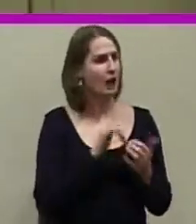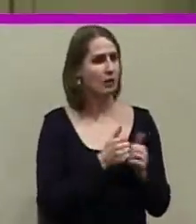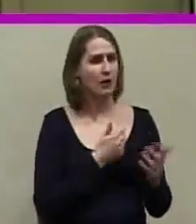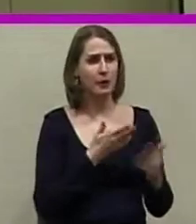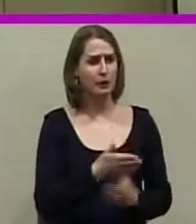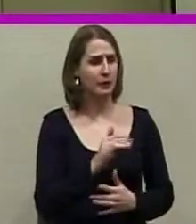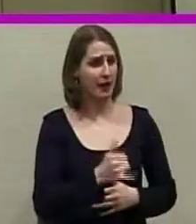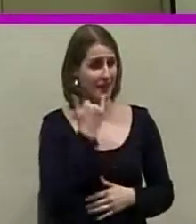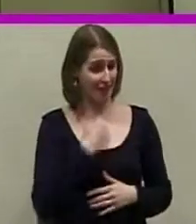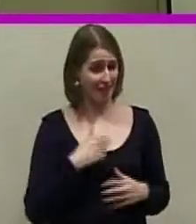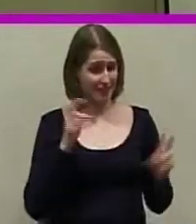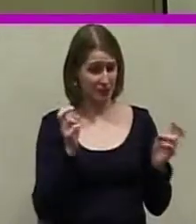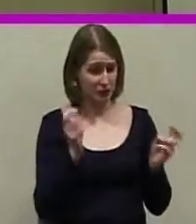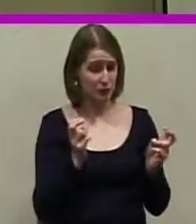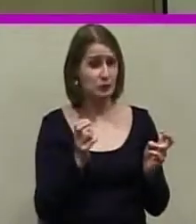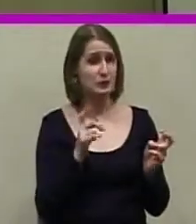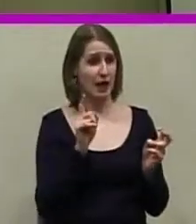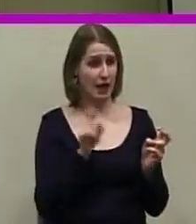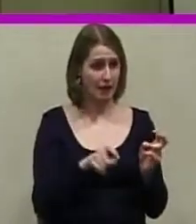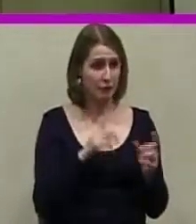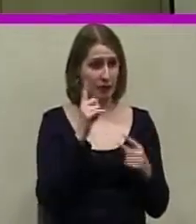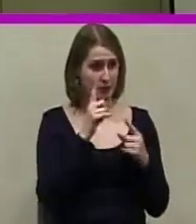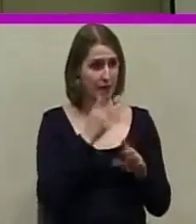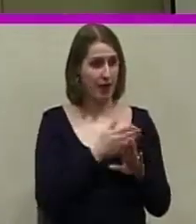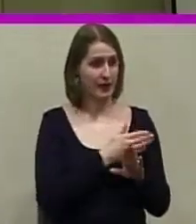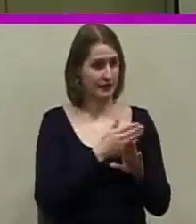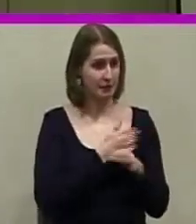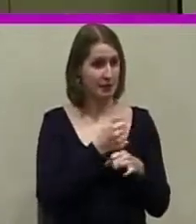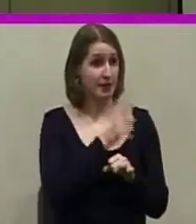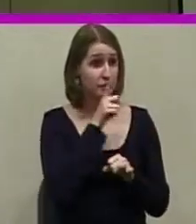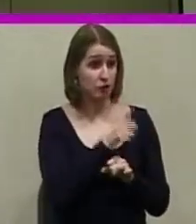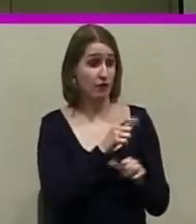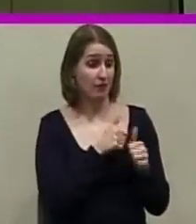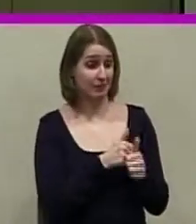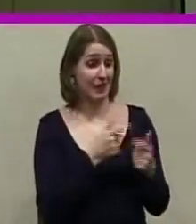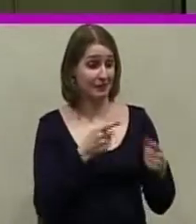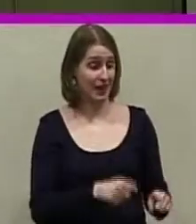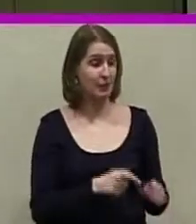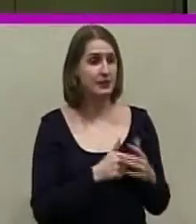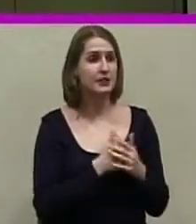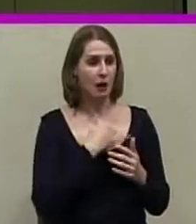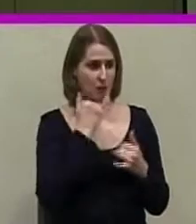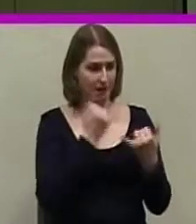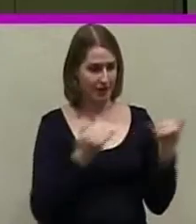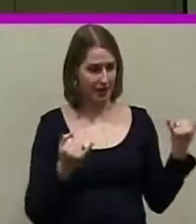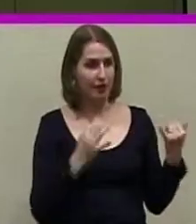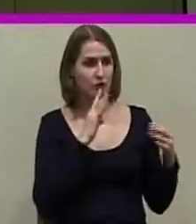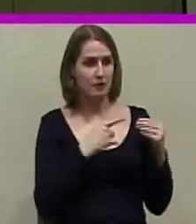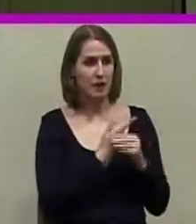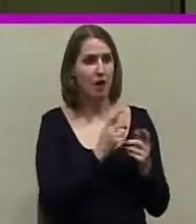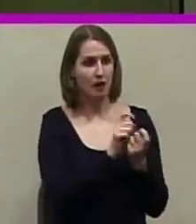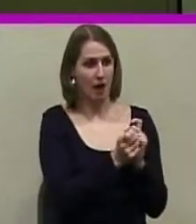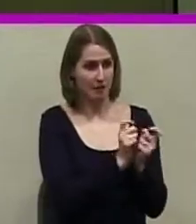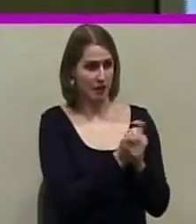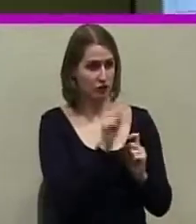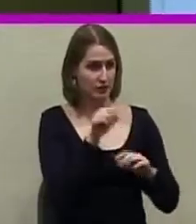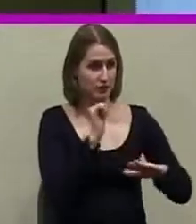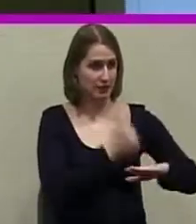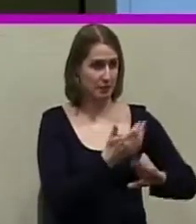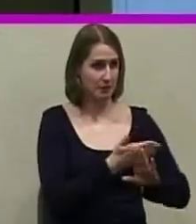are issues I have to put in ahead of time in order to make sure that compliance occurs, I'll put a line going over here and talk about the accommodations that need to be put in